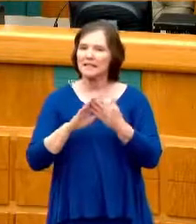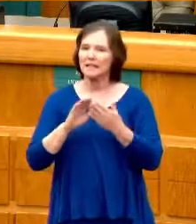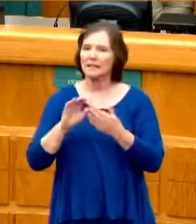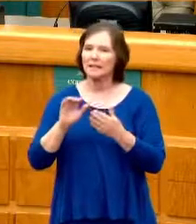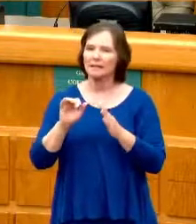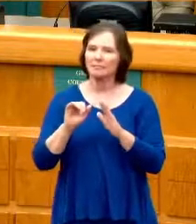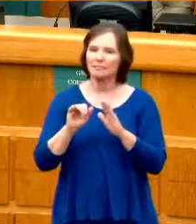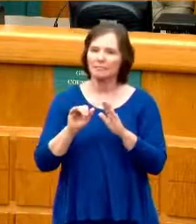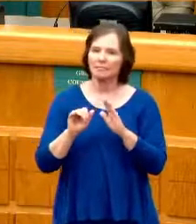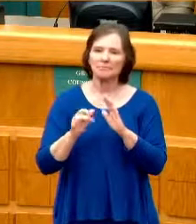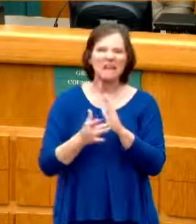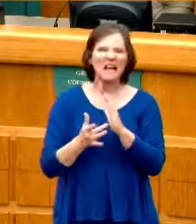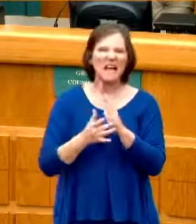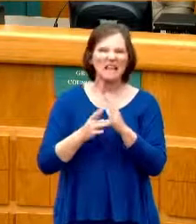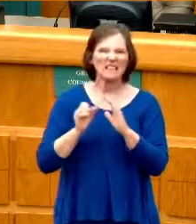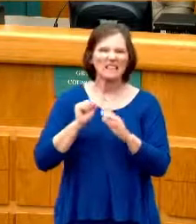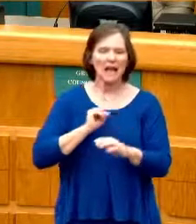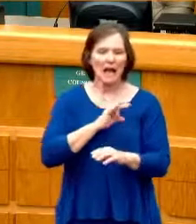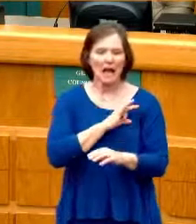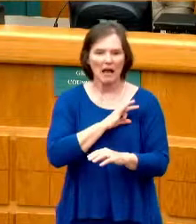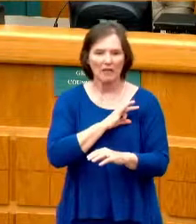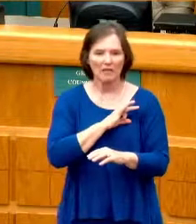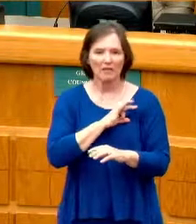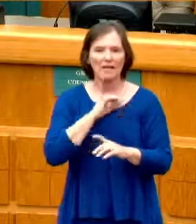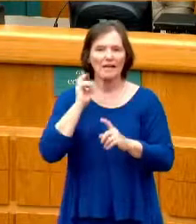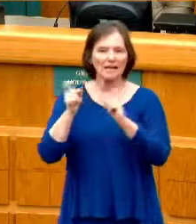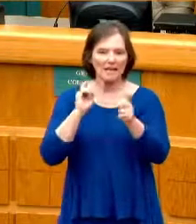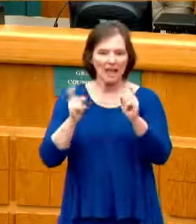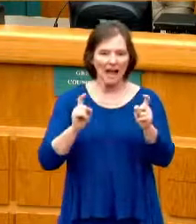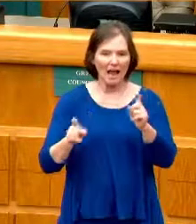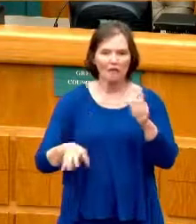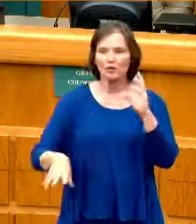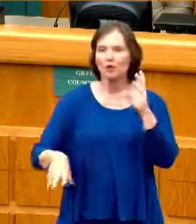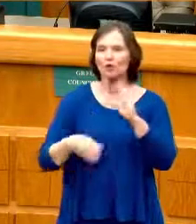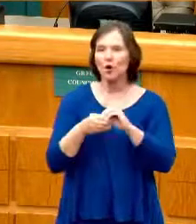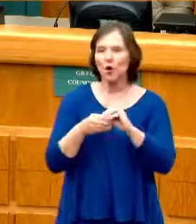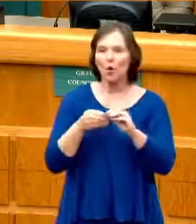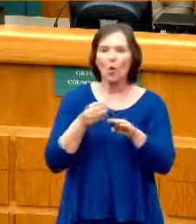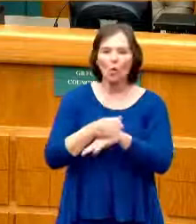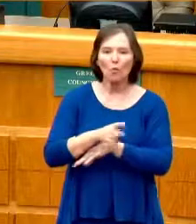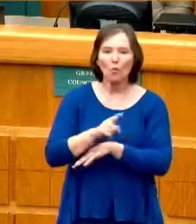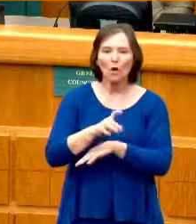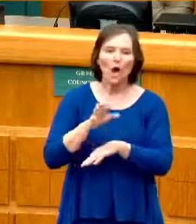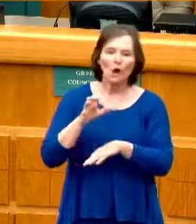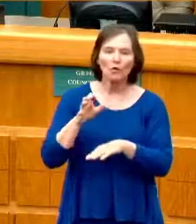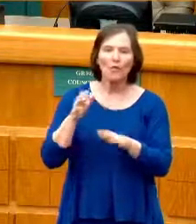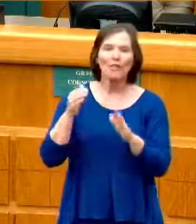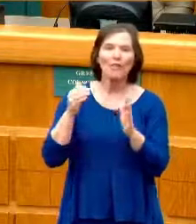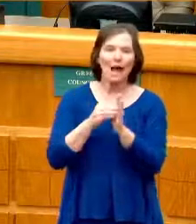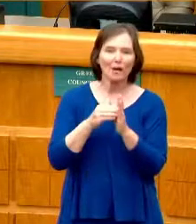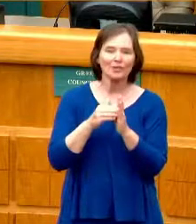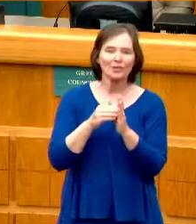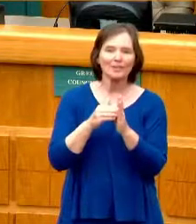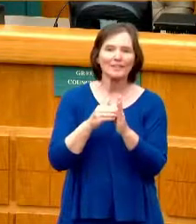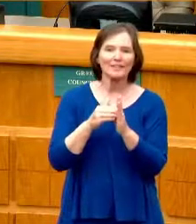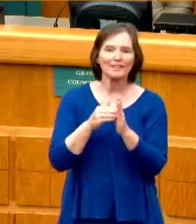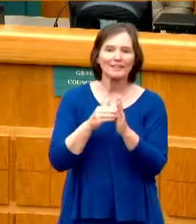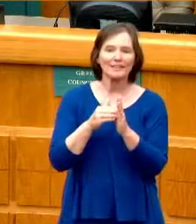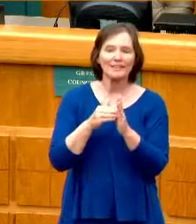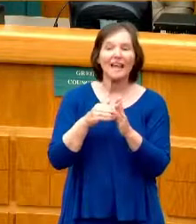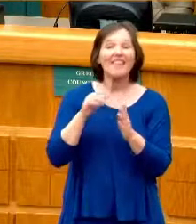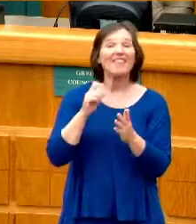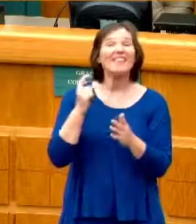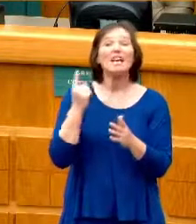we've administered more than 100,000 doses of the COVID-19 vaccine, and that's just the health district hub